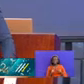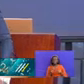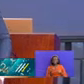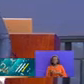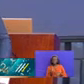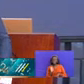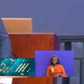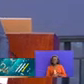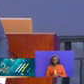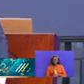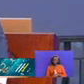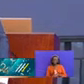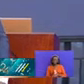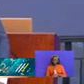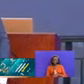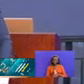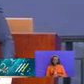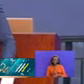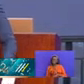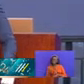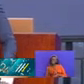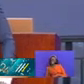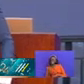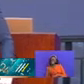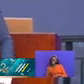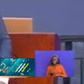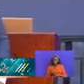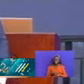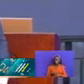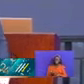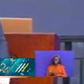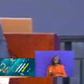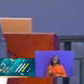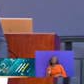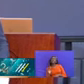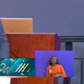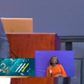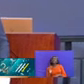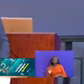I went to Dubai and looked at them I said I never had any